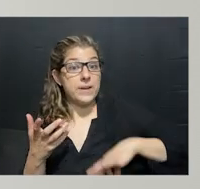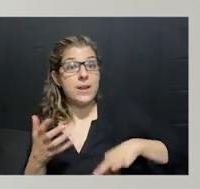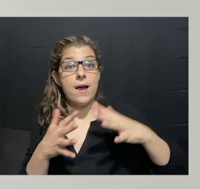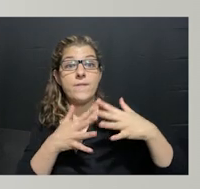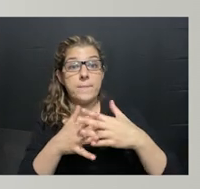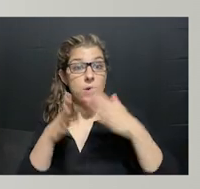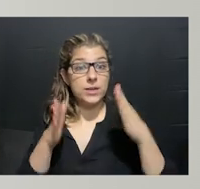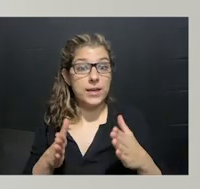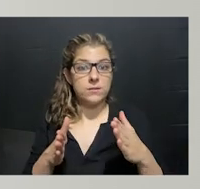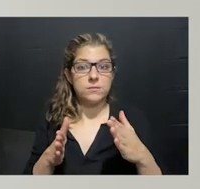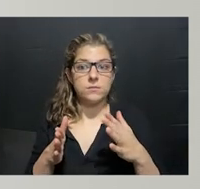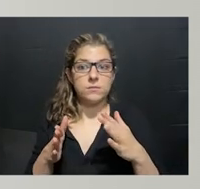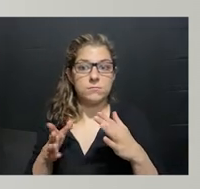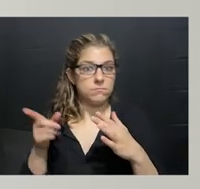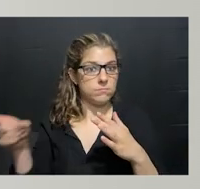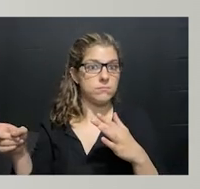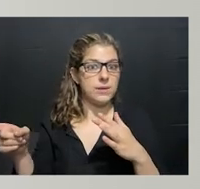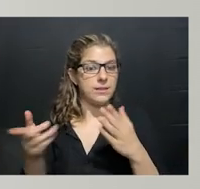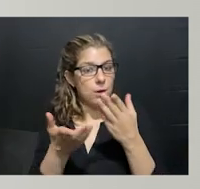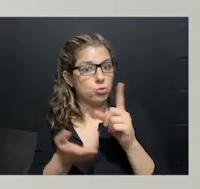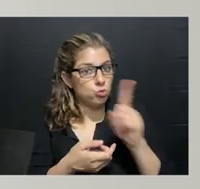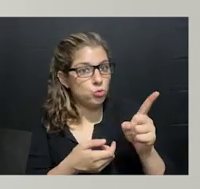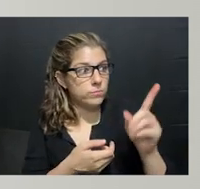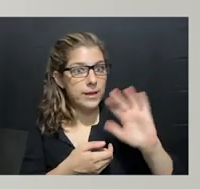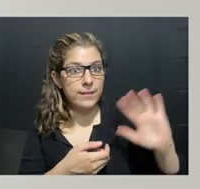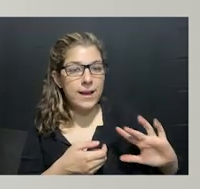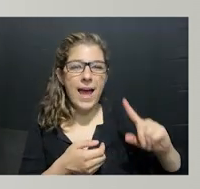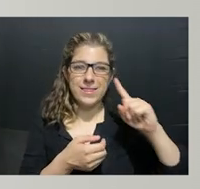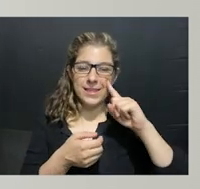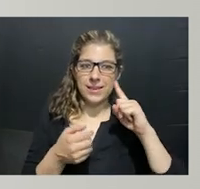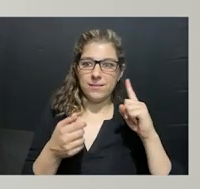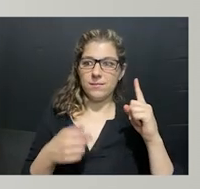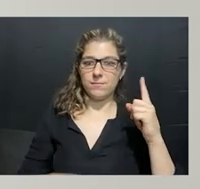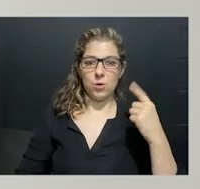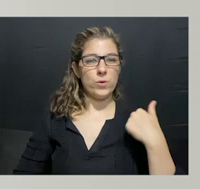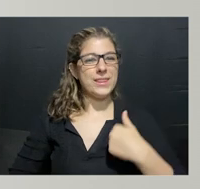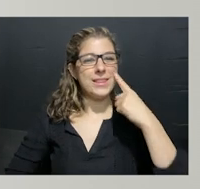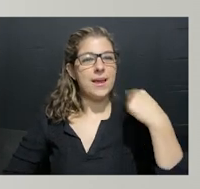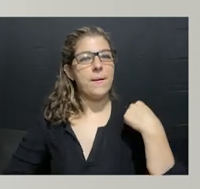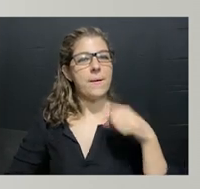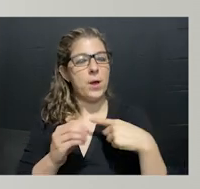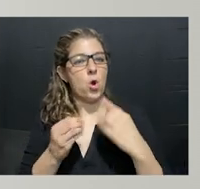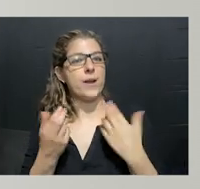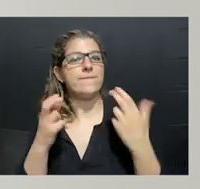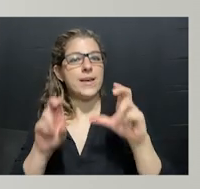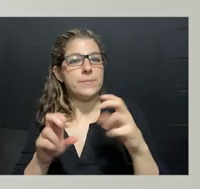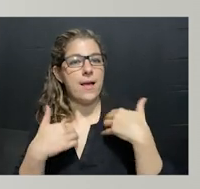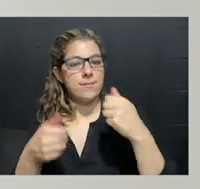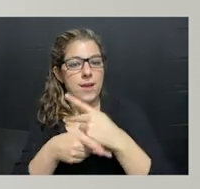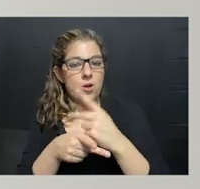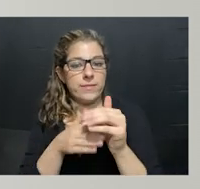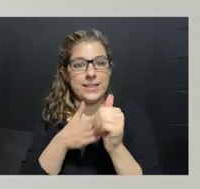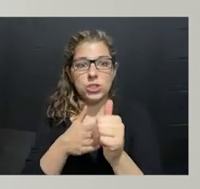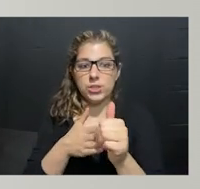of Americans on Main Street. That proved to be the case then. And I think that as we think about our investments in healthcare, the